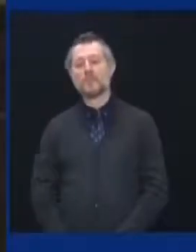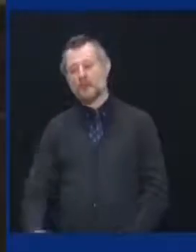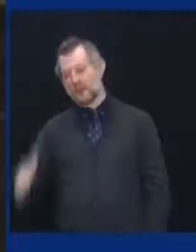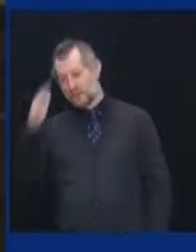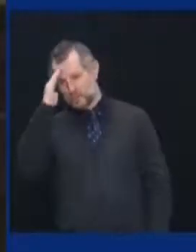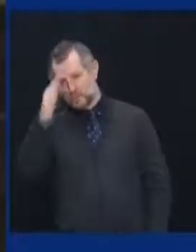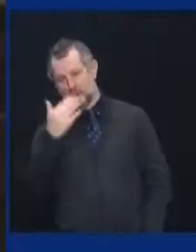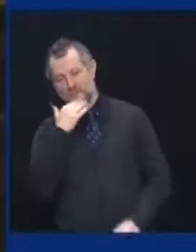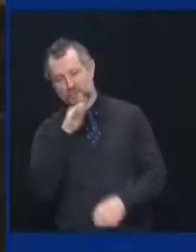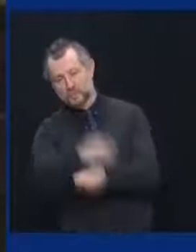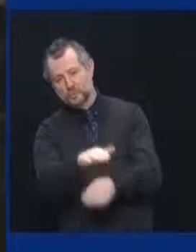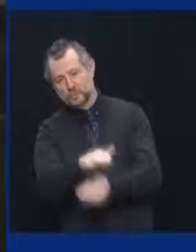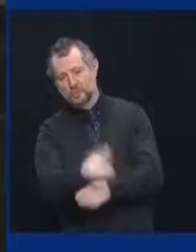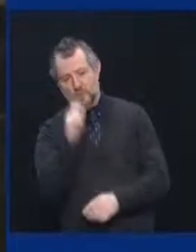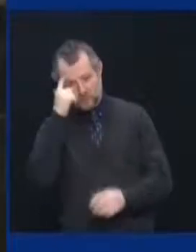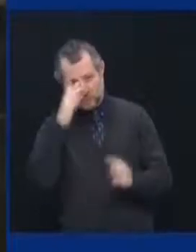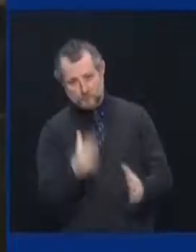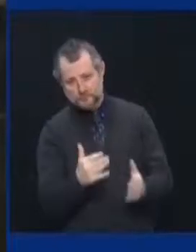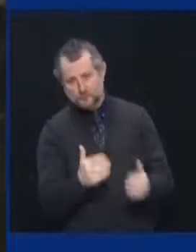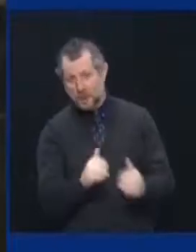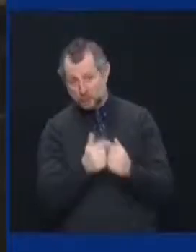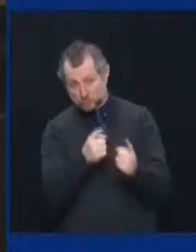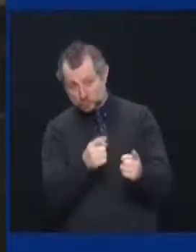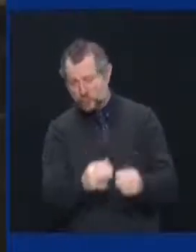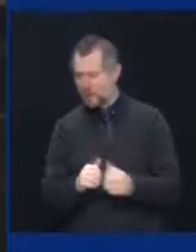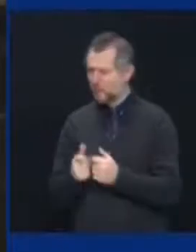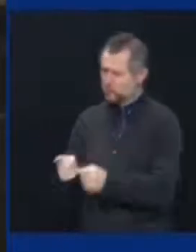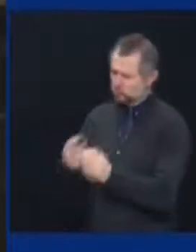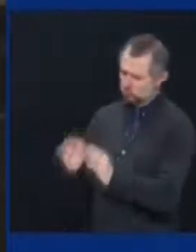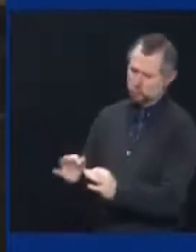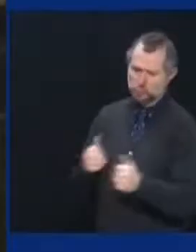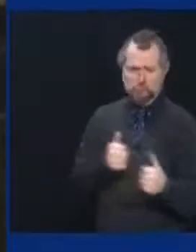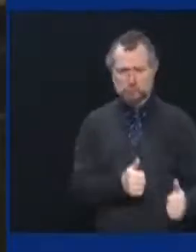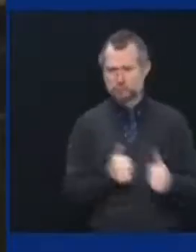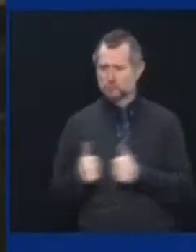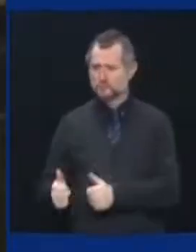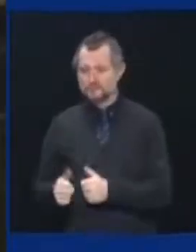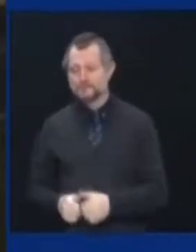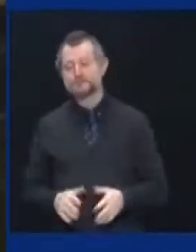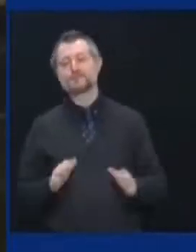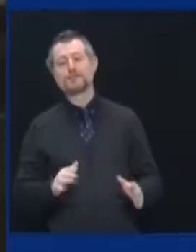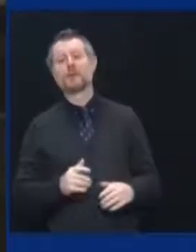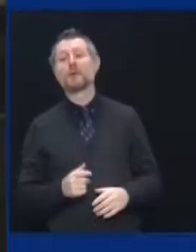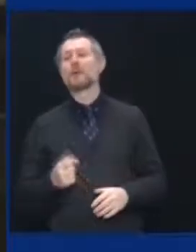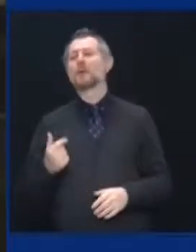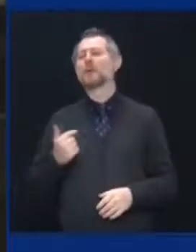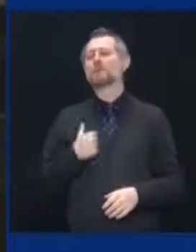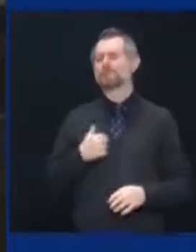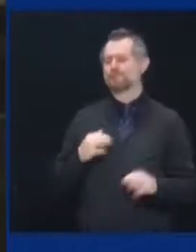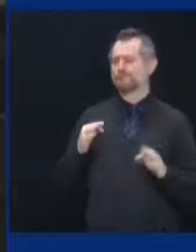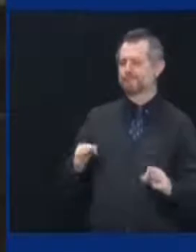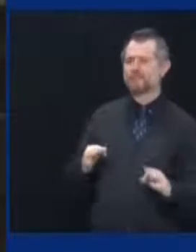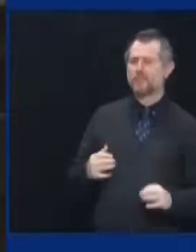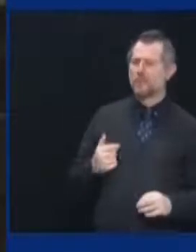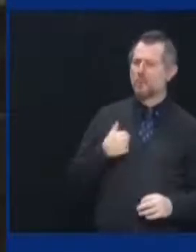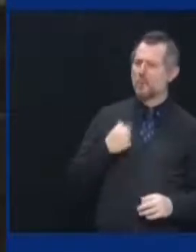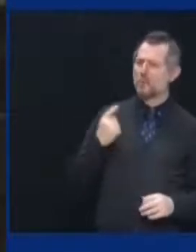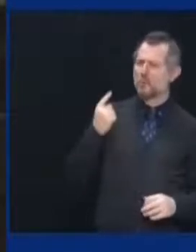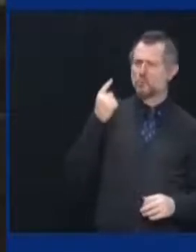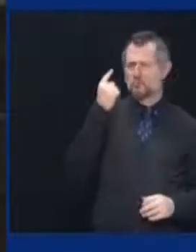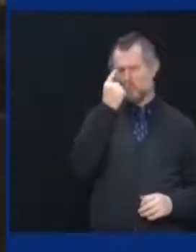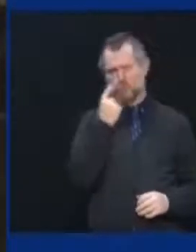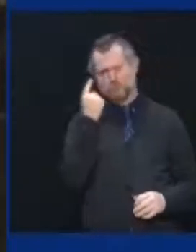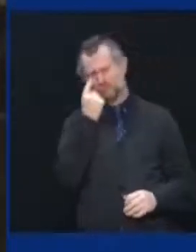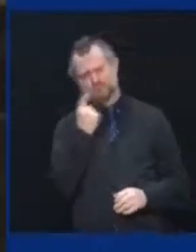afternoon, Governor. How are you? How are you, Juliet? Good to hear your voice. I'm good, thank you. So I was wondering, given that